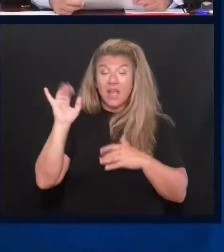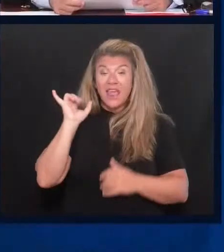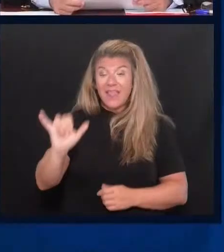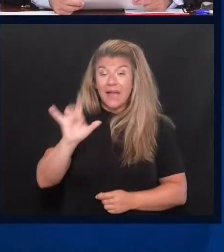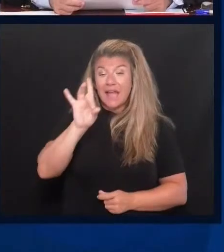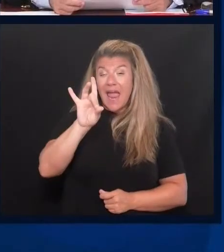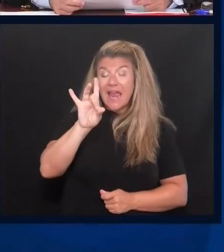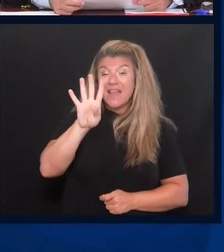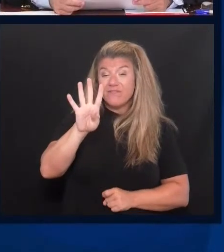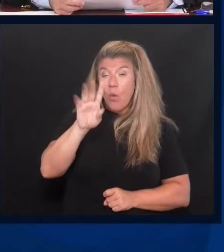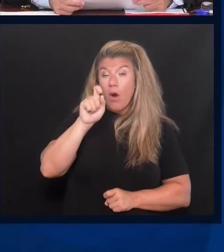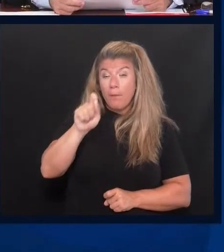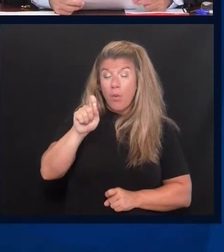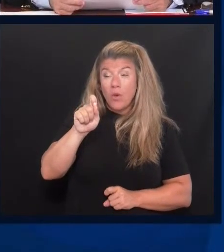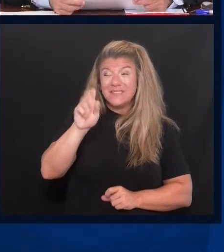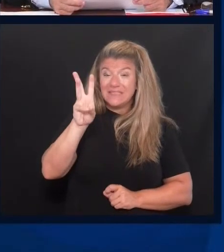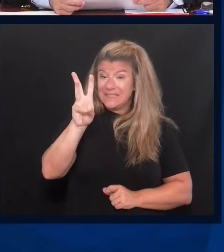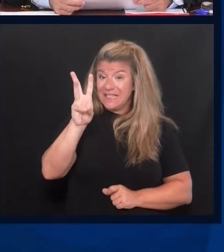at